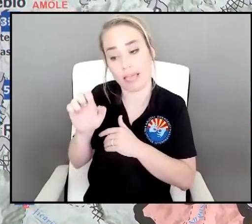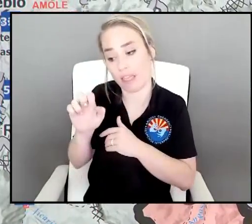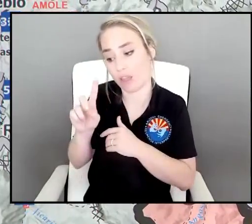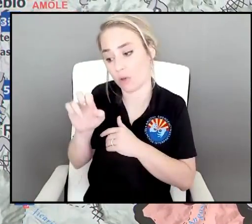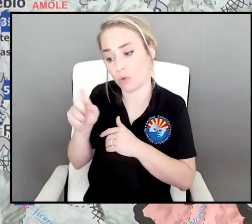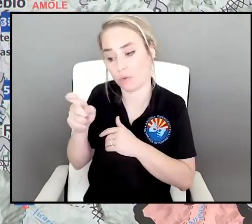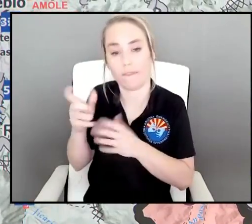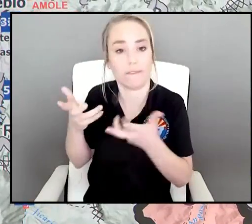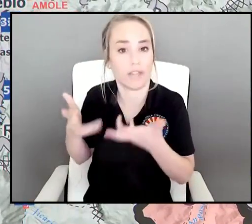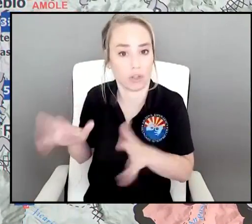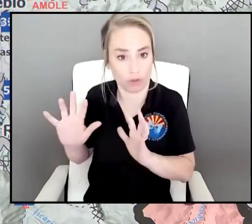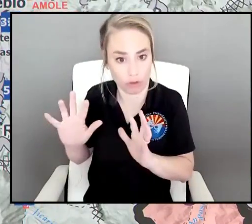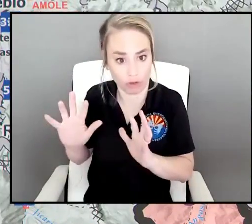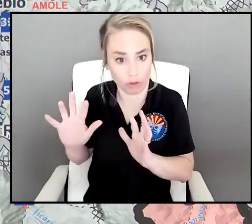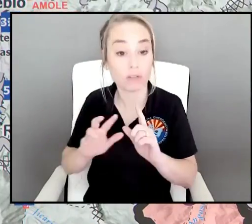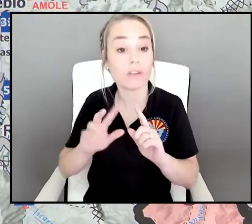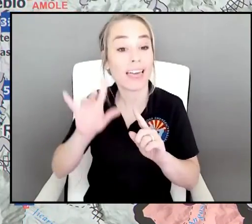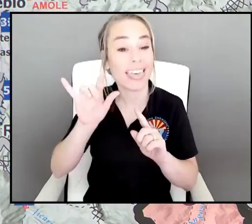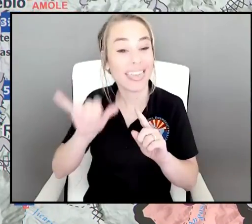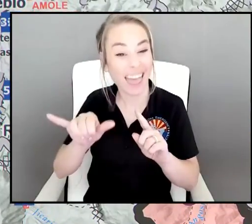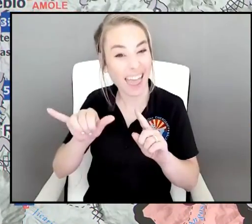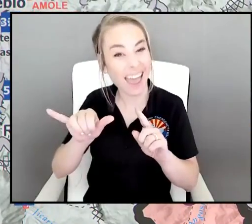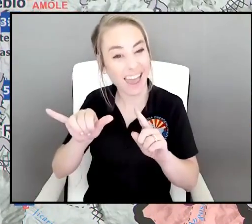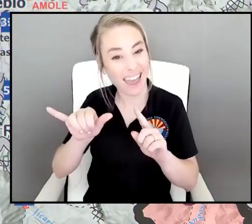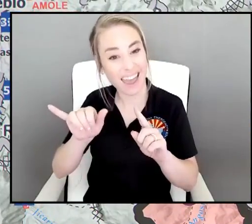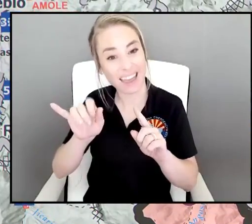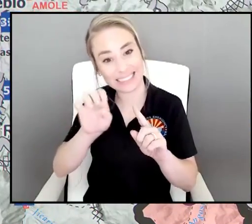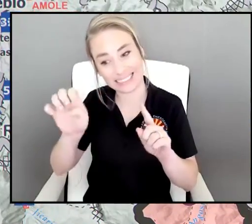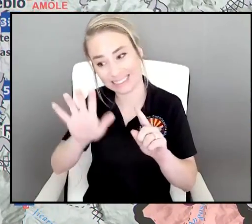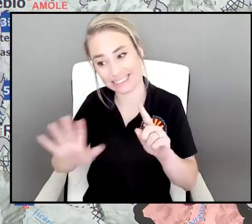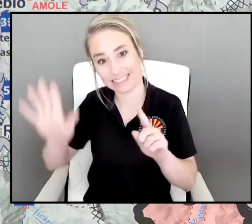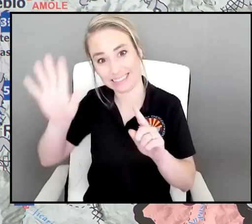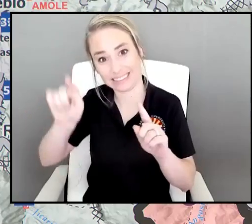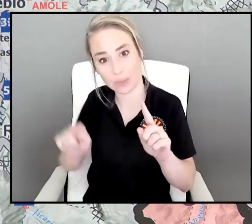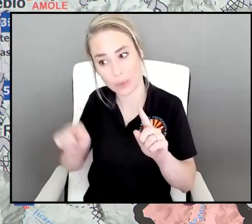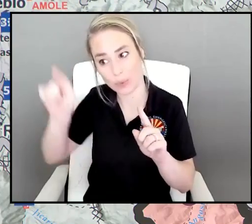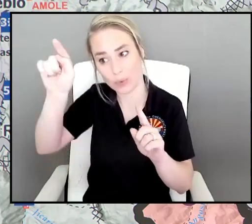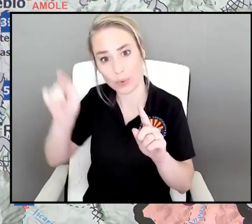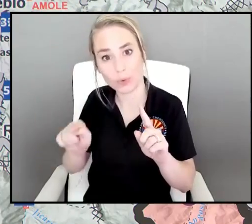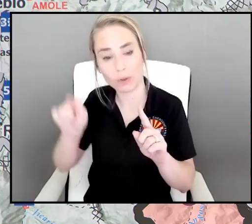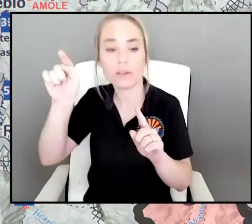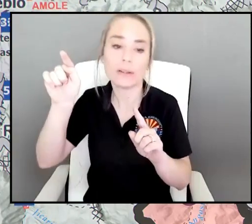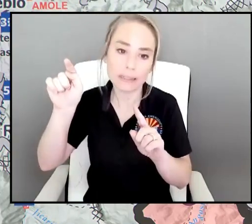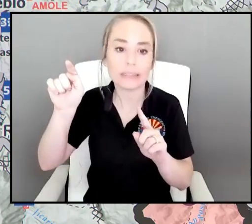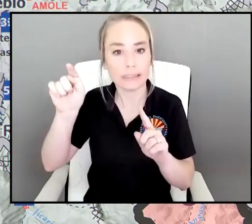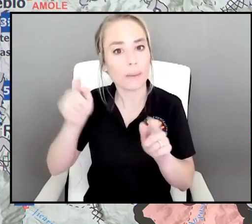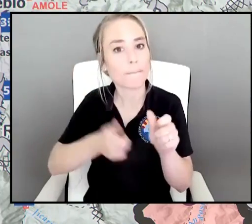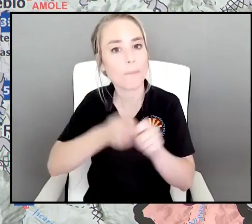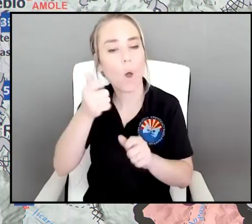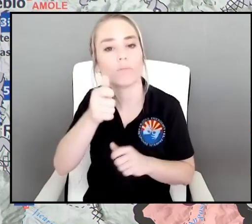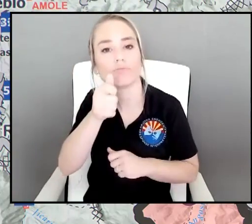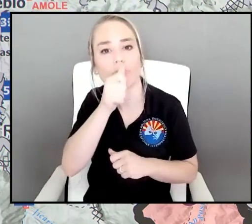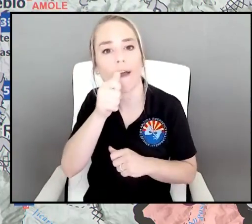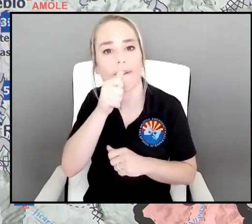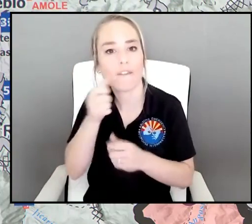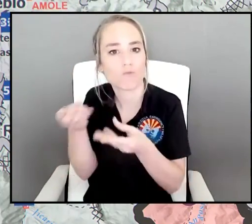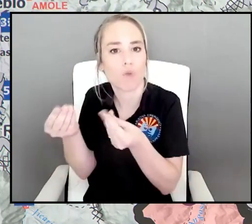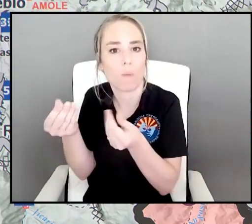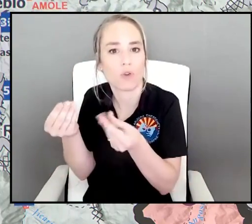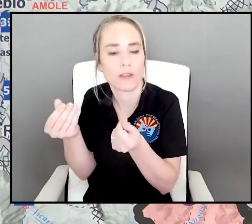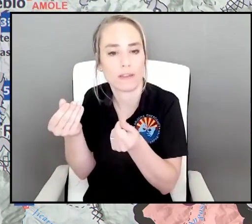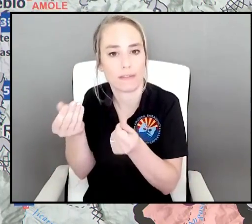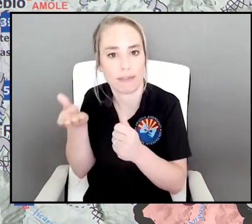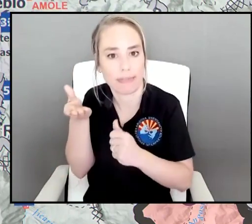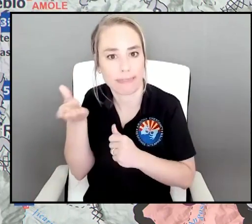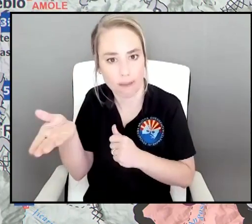land right in here, it's a series of, for the most part, it's private landowners that they're working on. But there's a